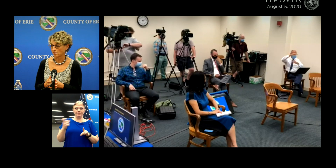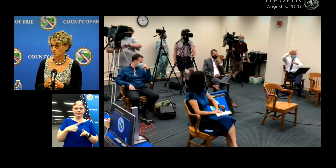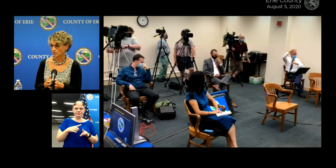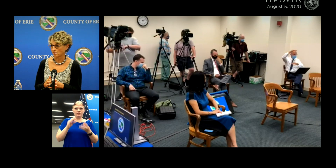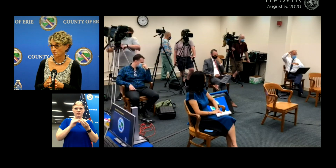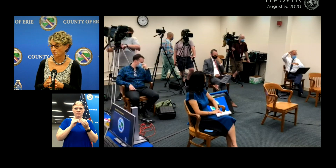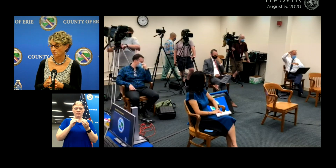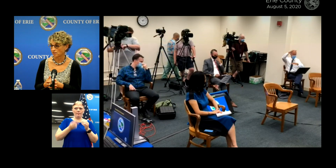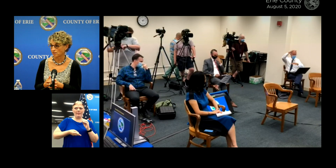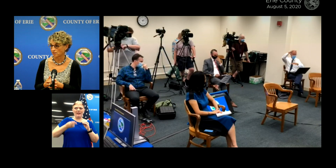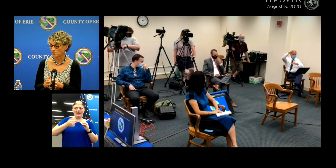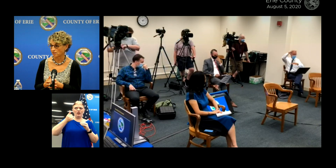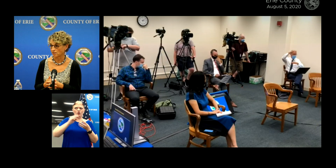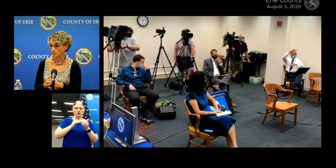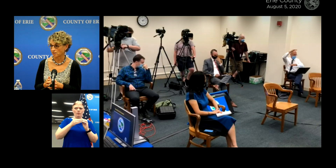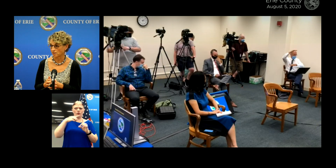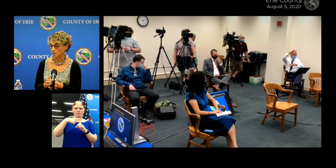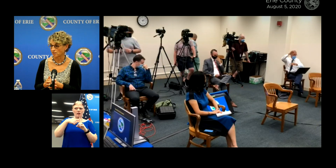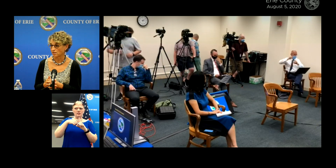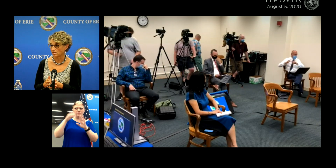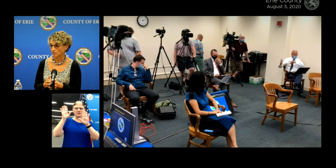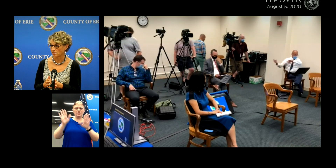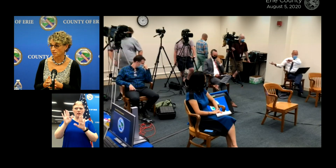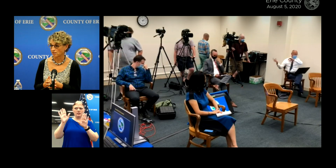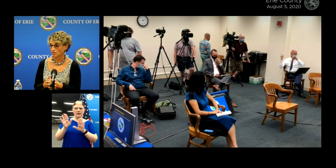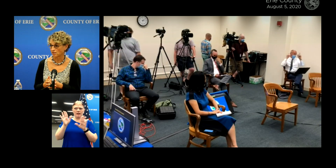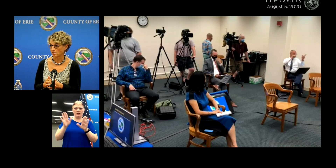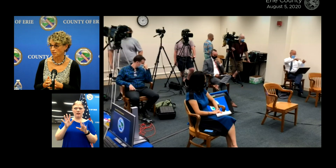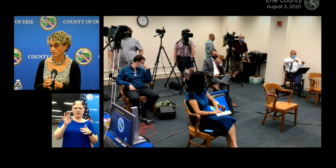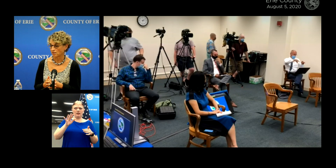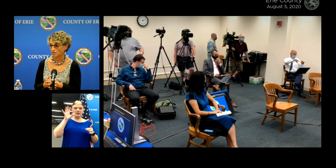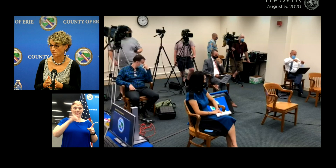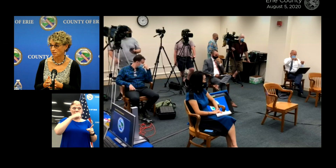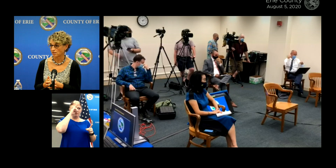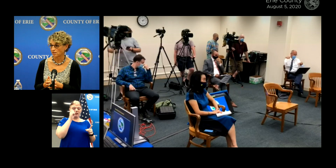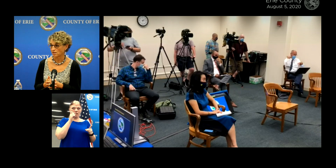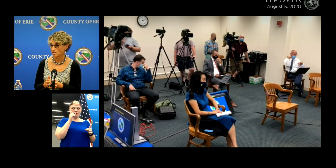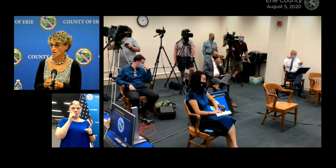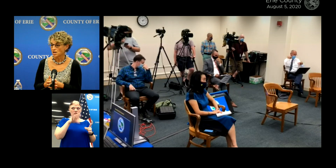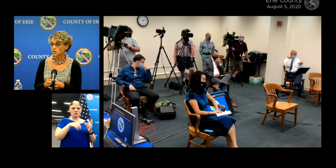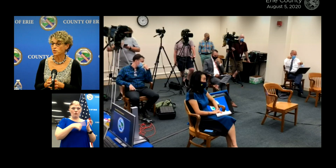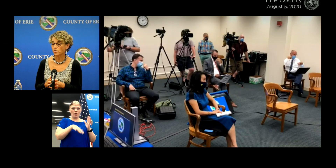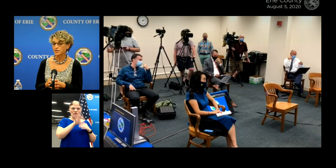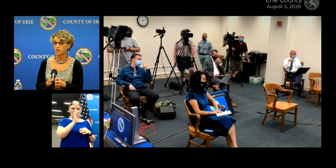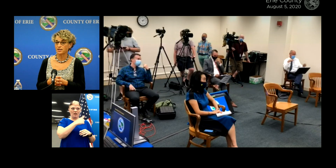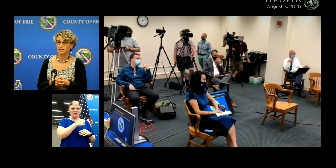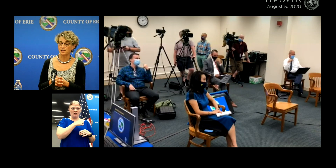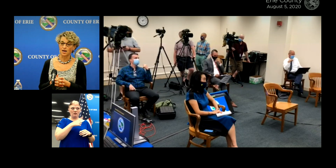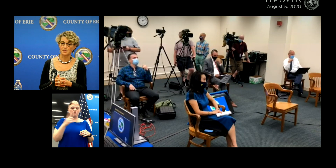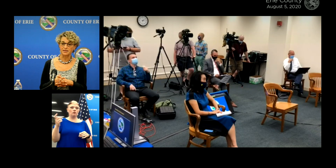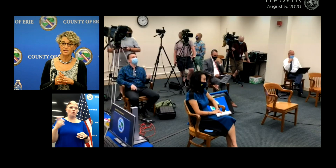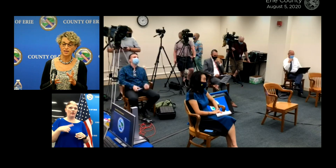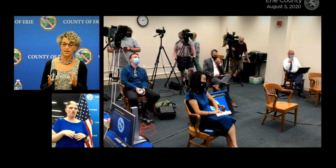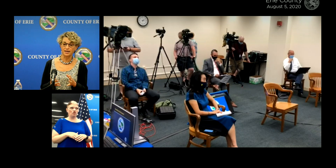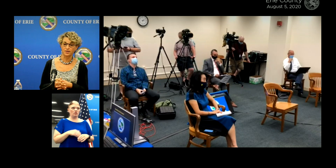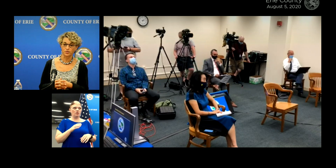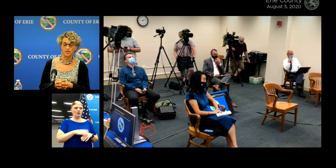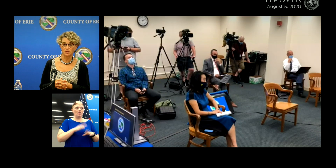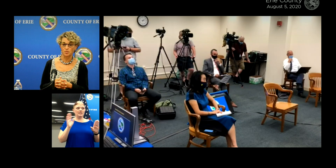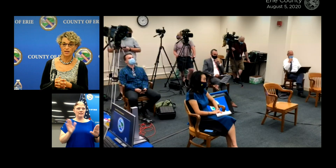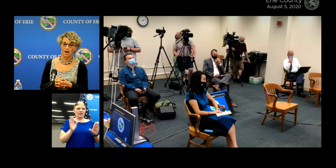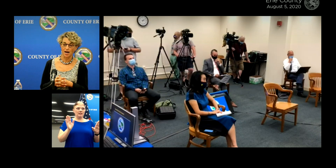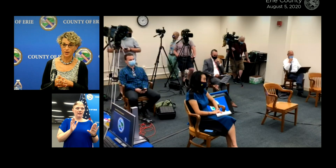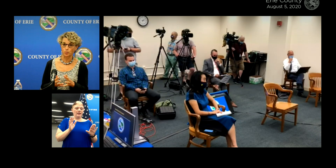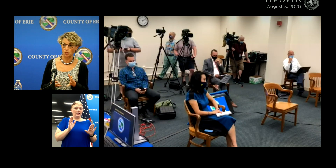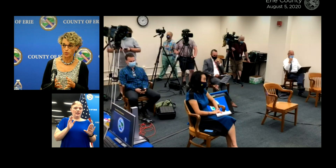higher number on positives on Sunday. Is that because of what you found there? So the question is, on Sunday, there seemed